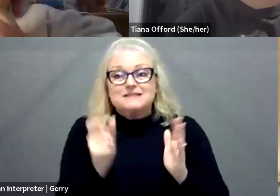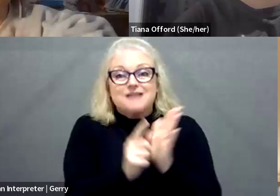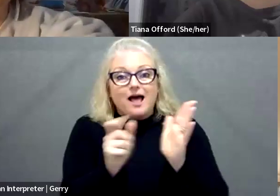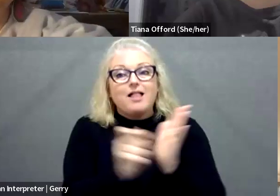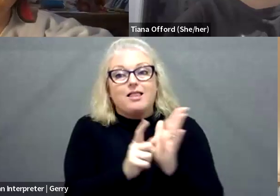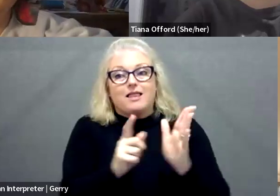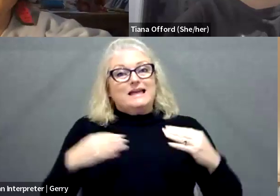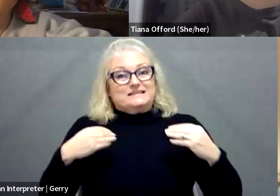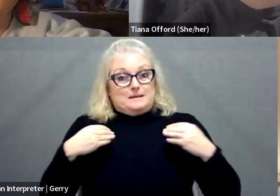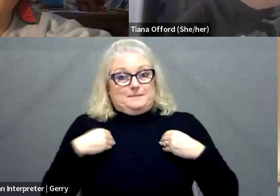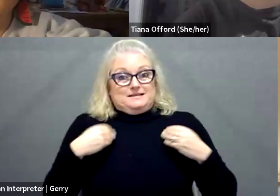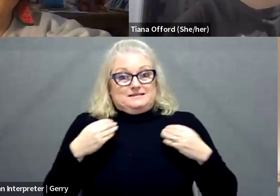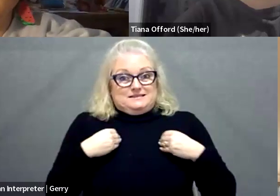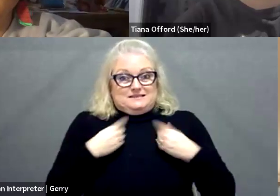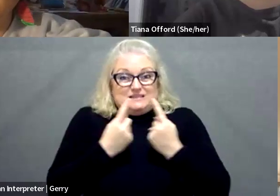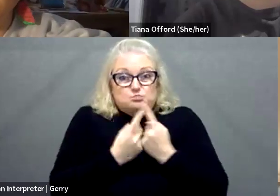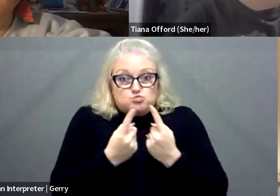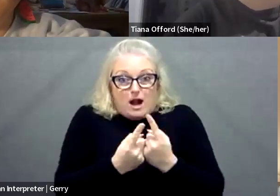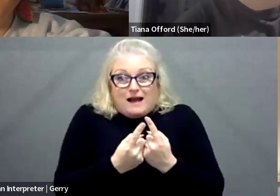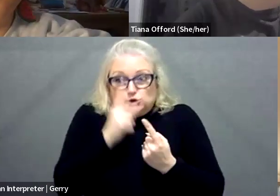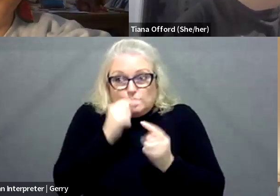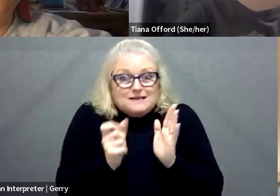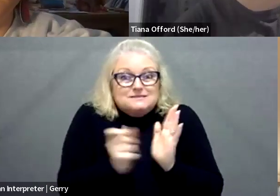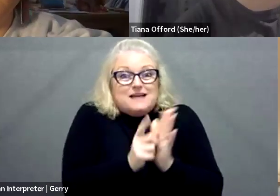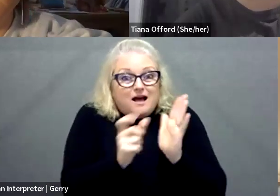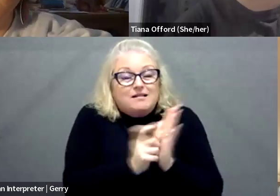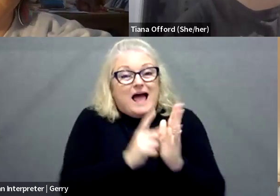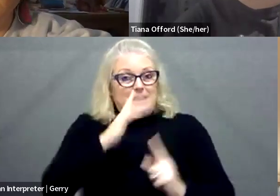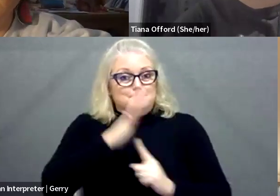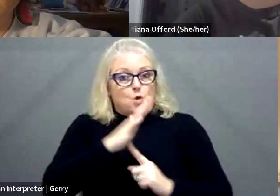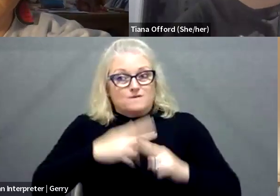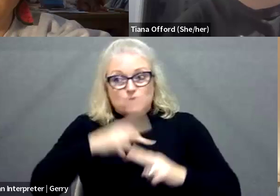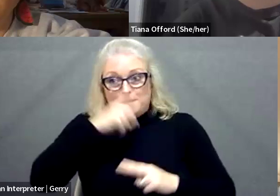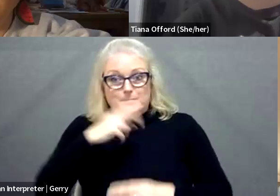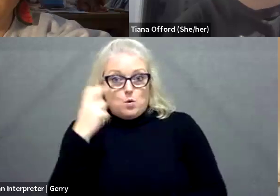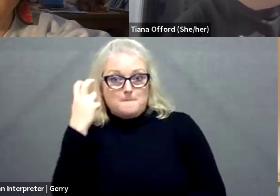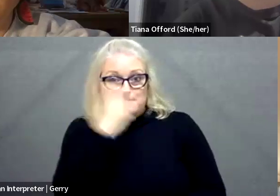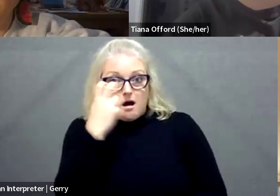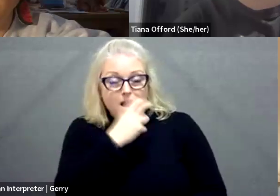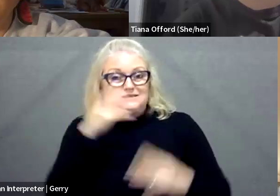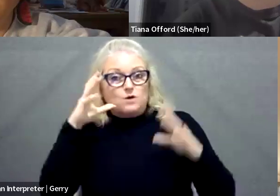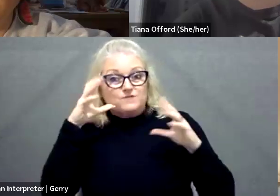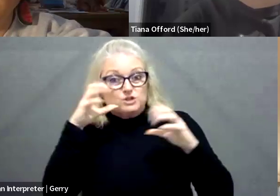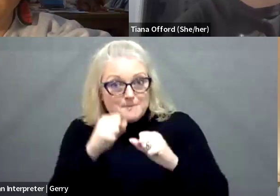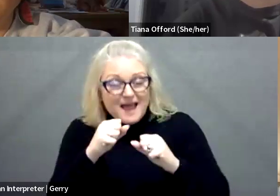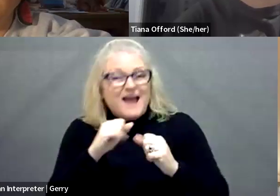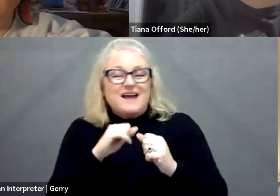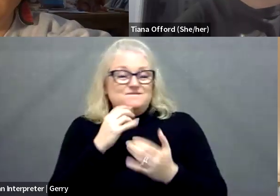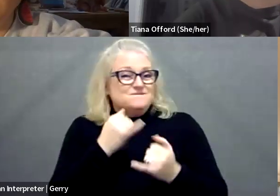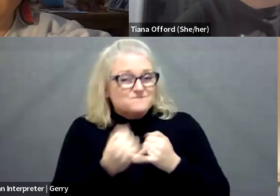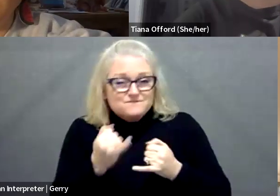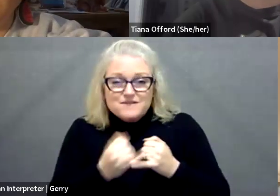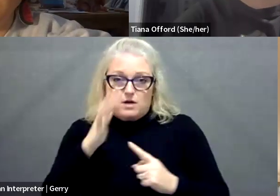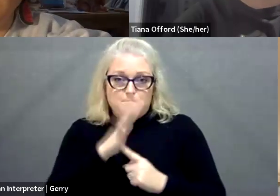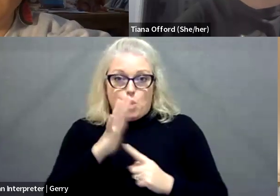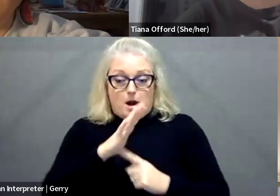an important product in the lives of people who are blind or vision impaired, especially people who were raised in